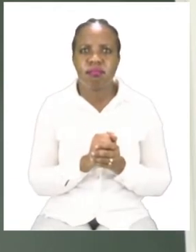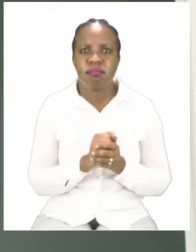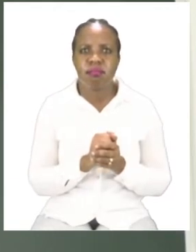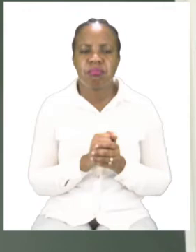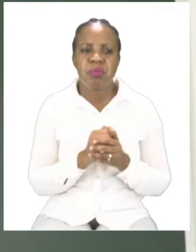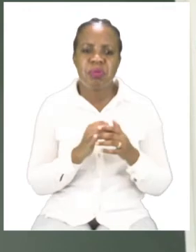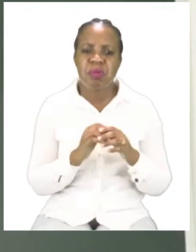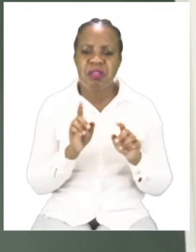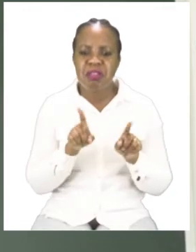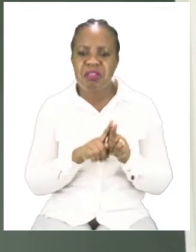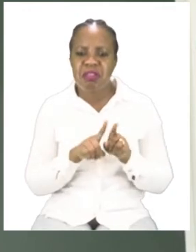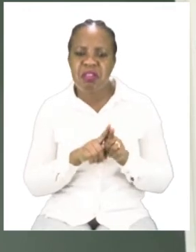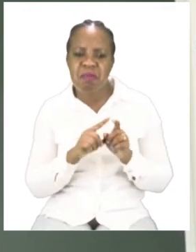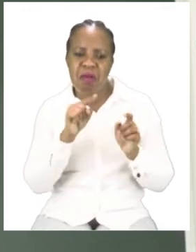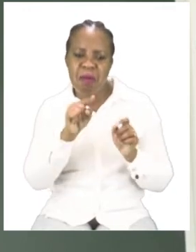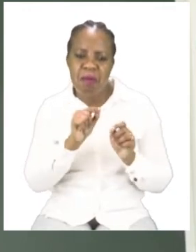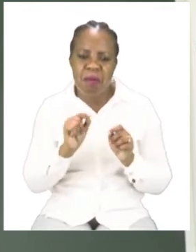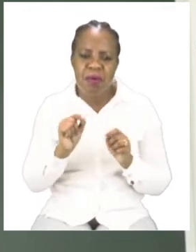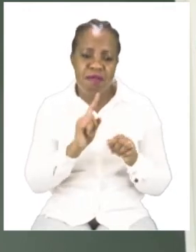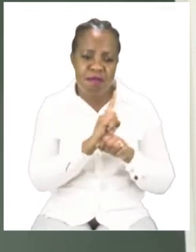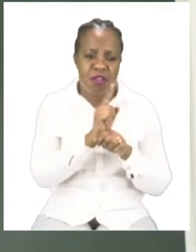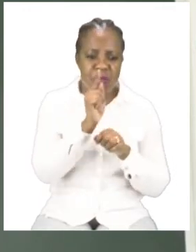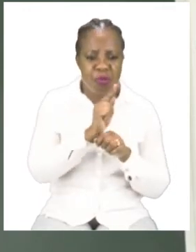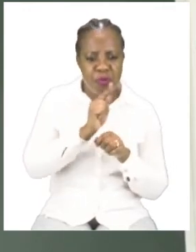different. Maybe some dots.